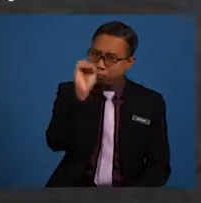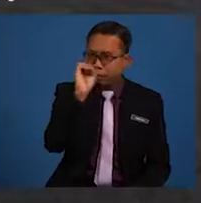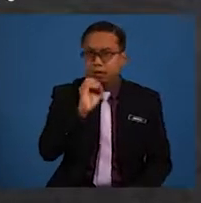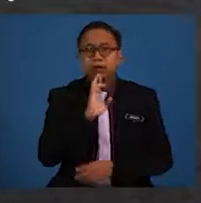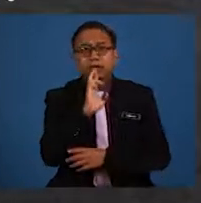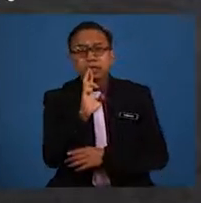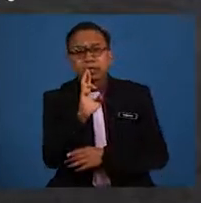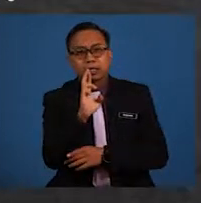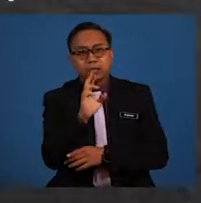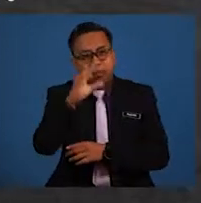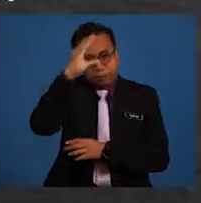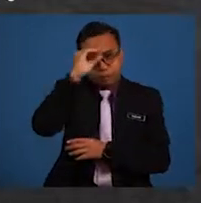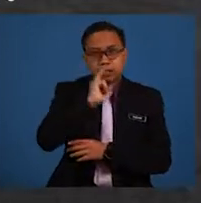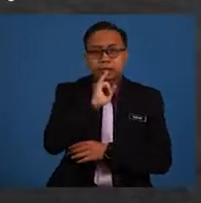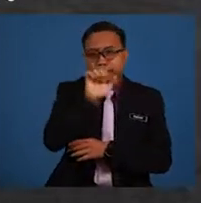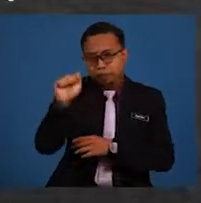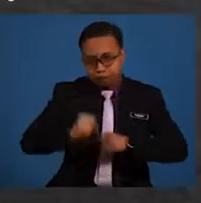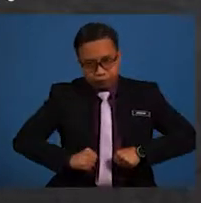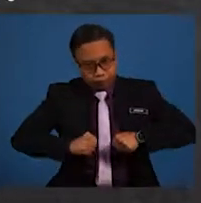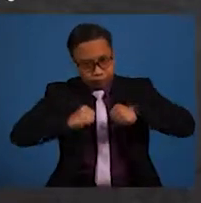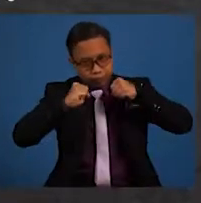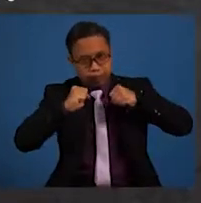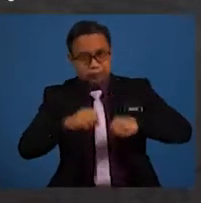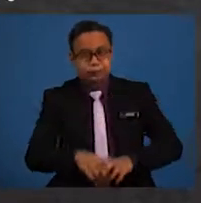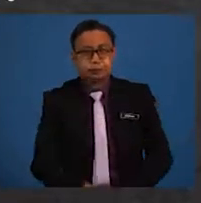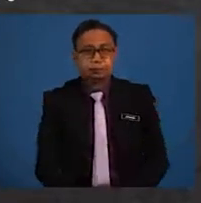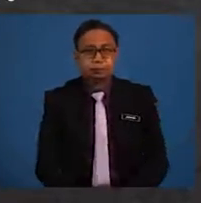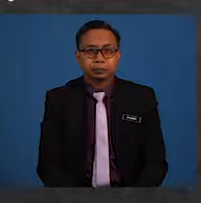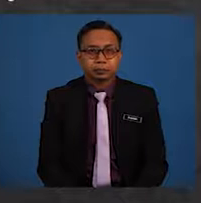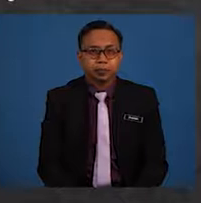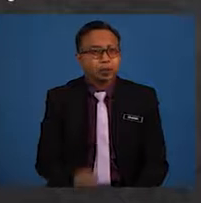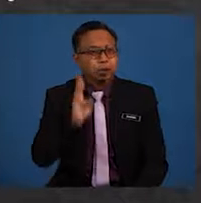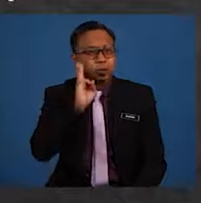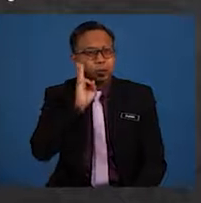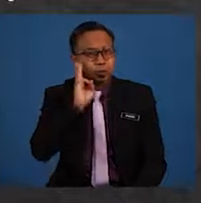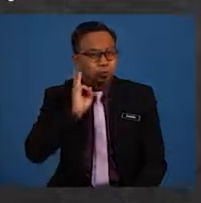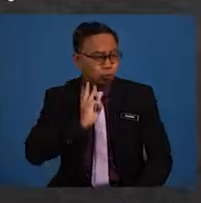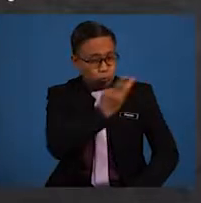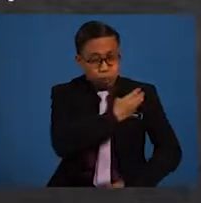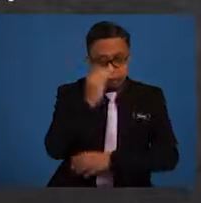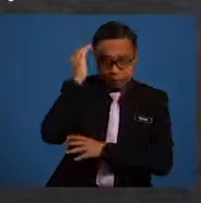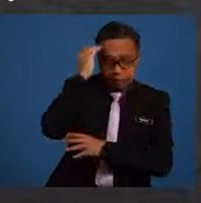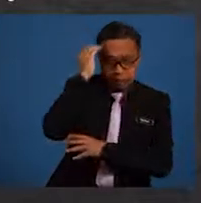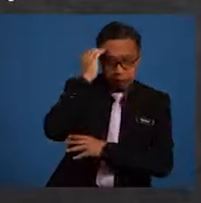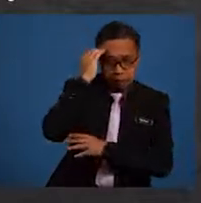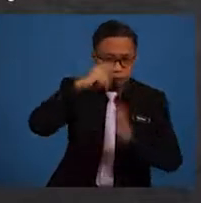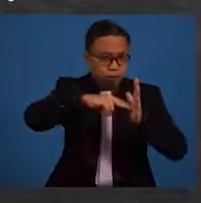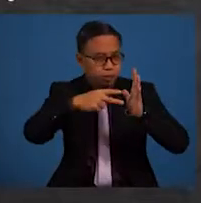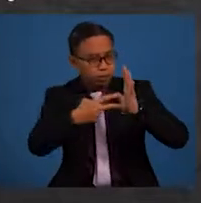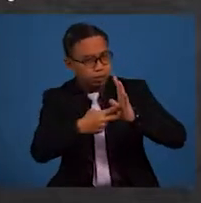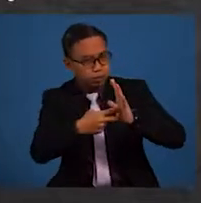her man is a survivor. We know that the meaning